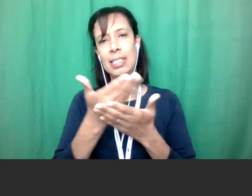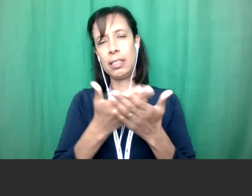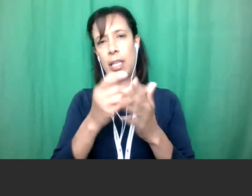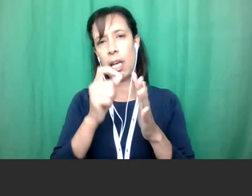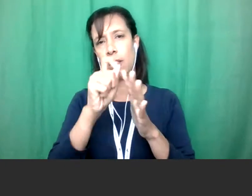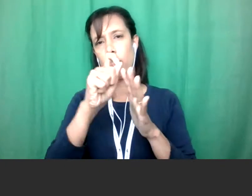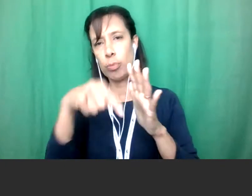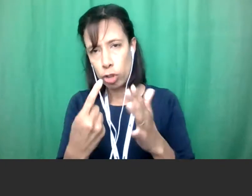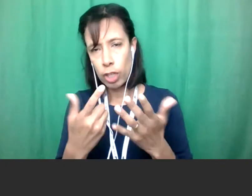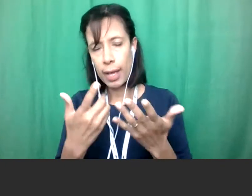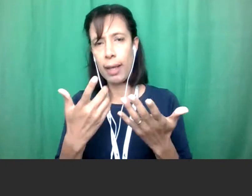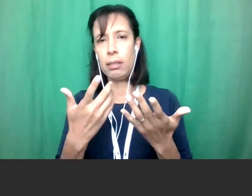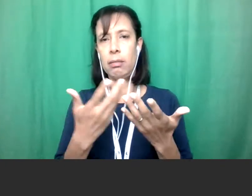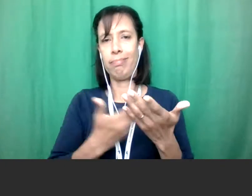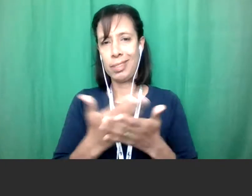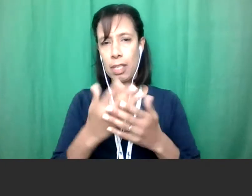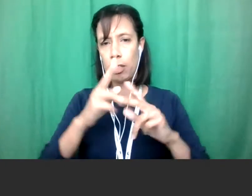Viva.